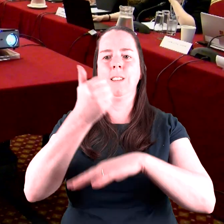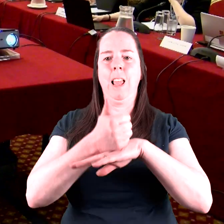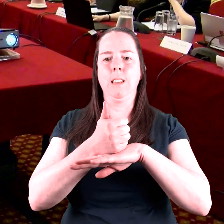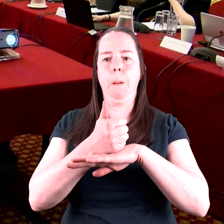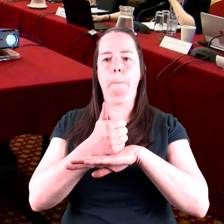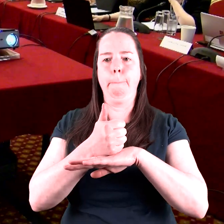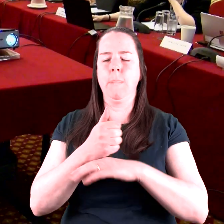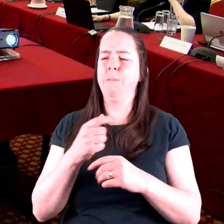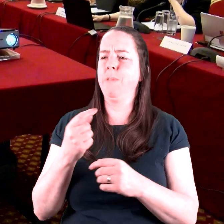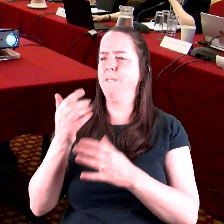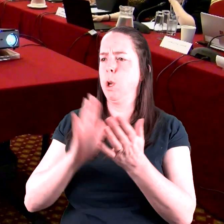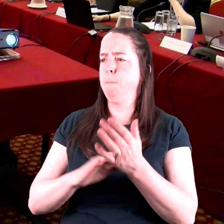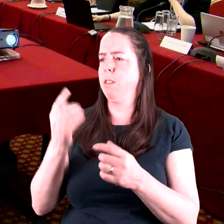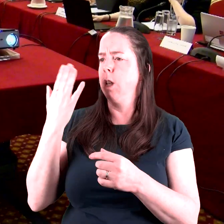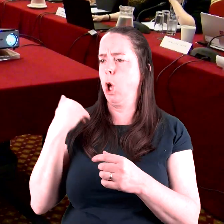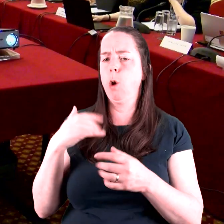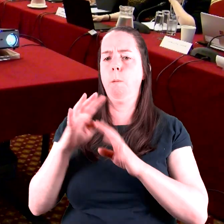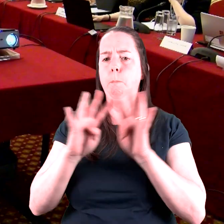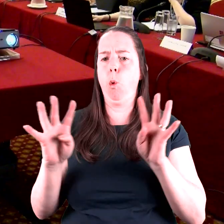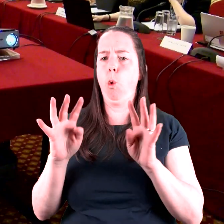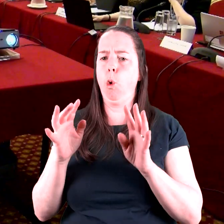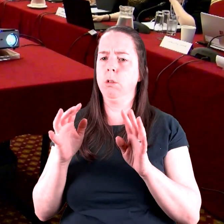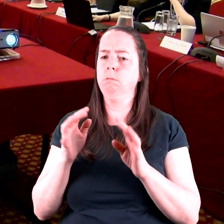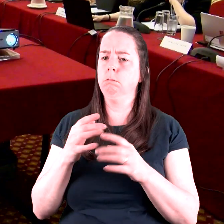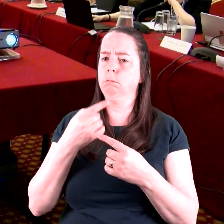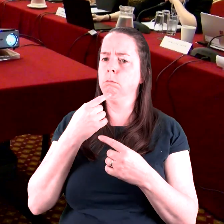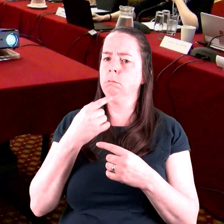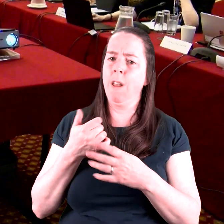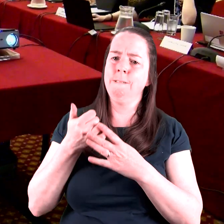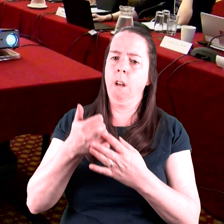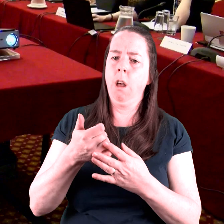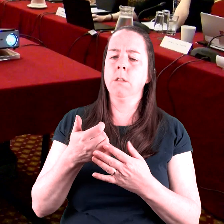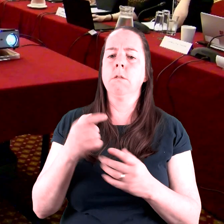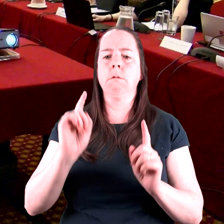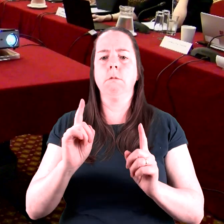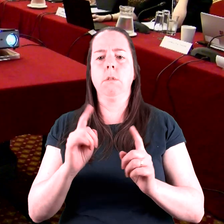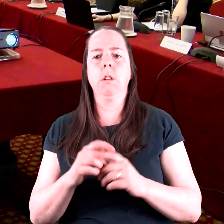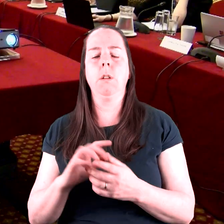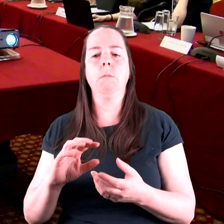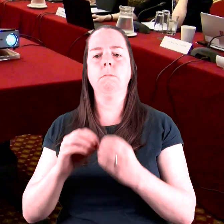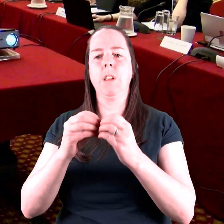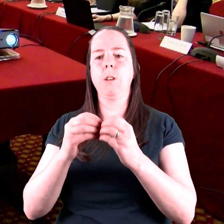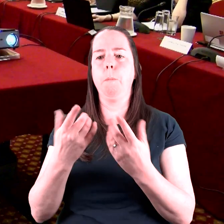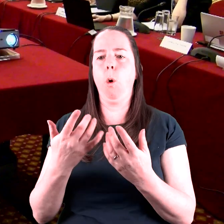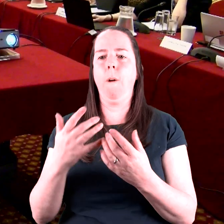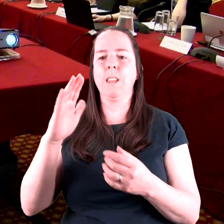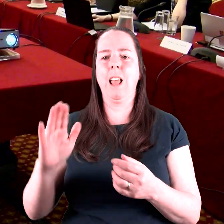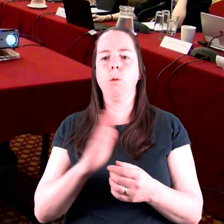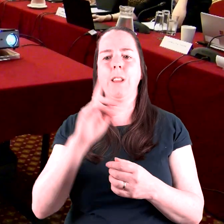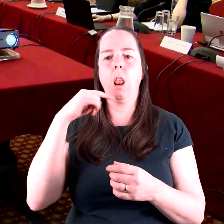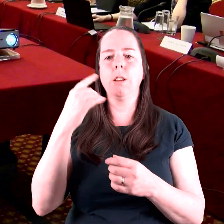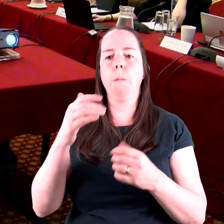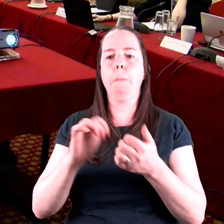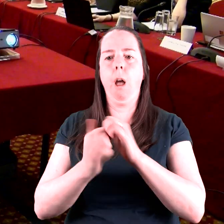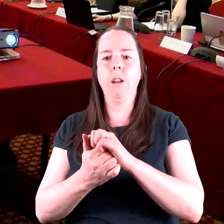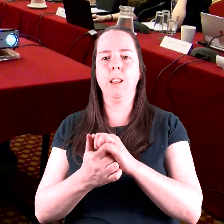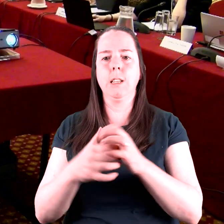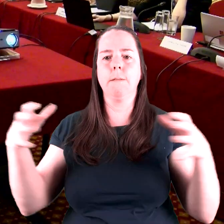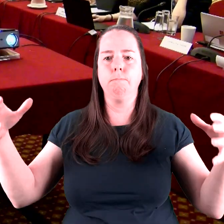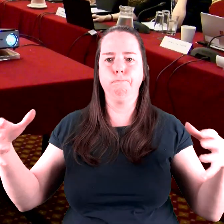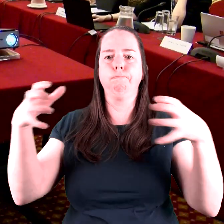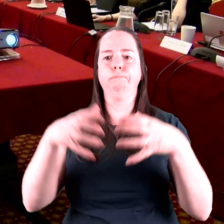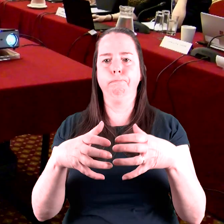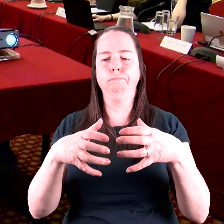group that was set up as advised by the board a few months ago, made up of a cross-section of South West